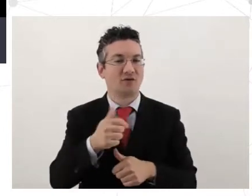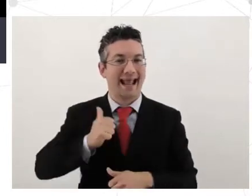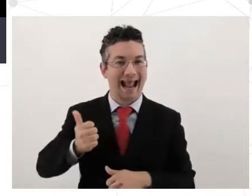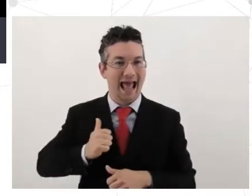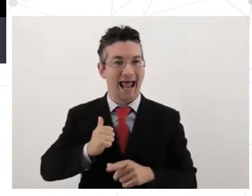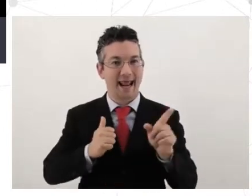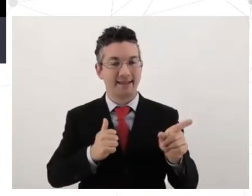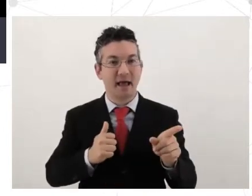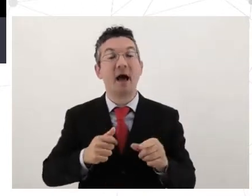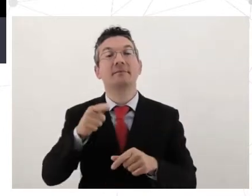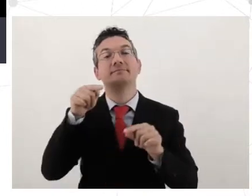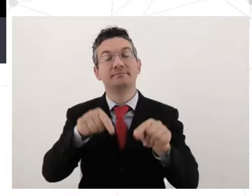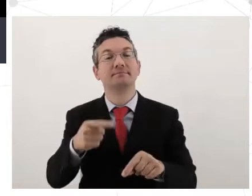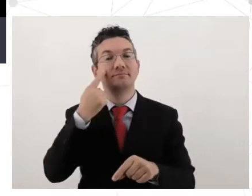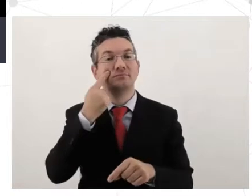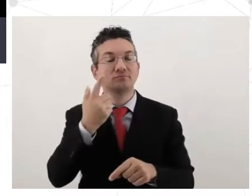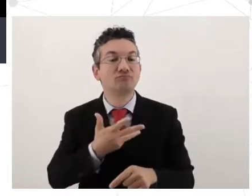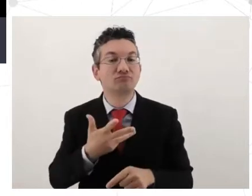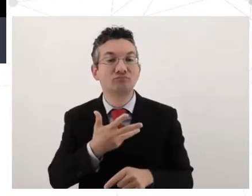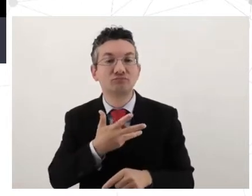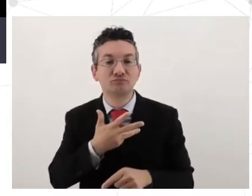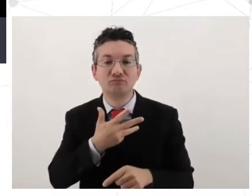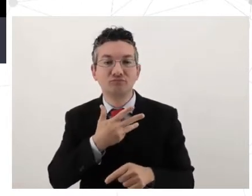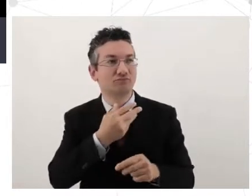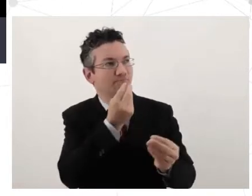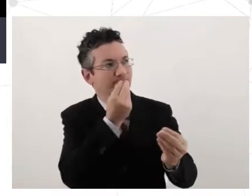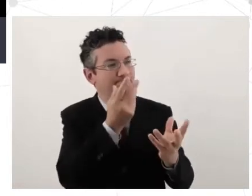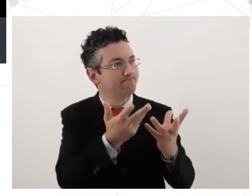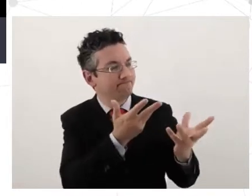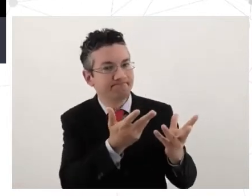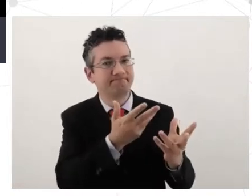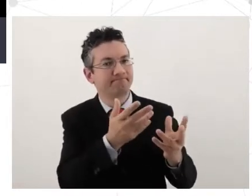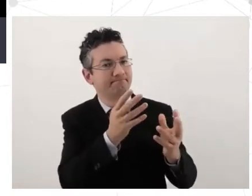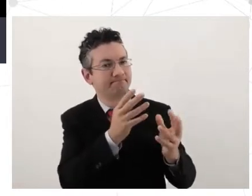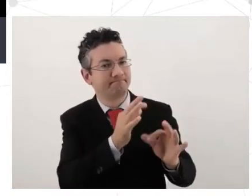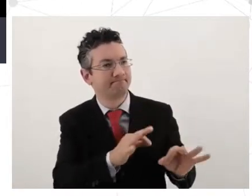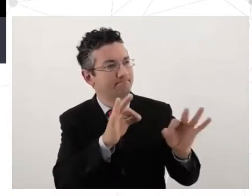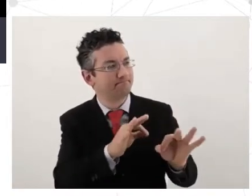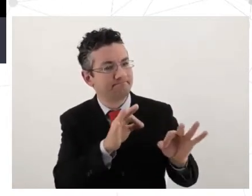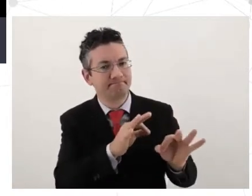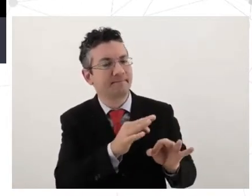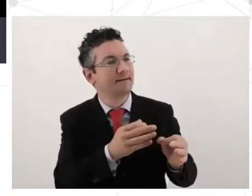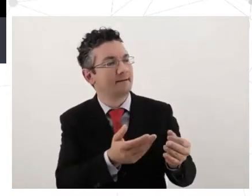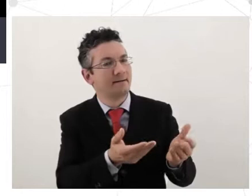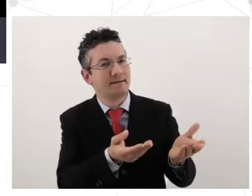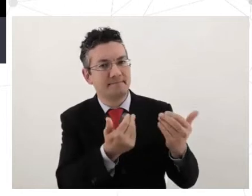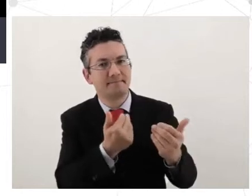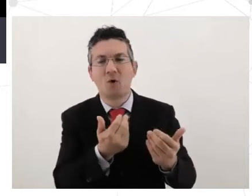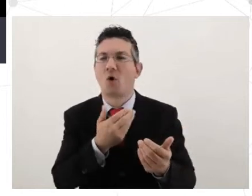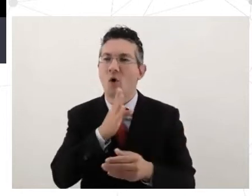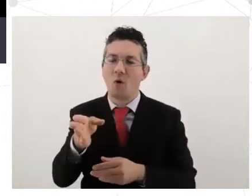Beacon, 205 meters. Hey friends, now we are outside. Very nice outside